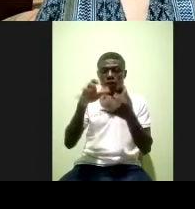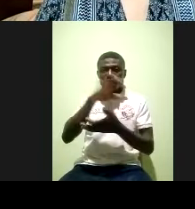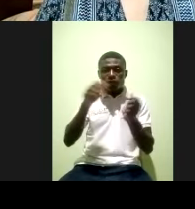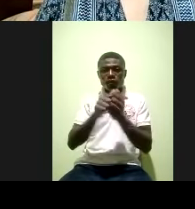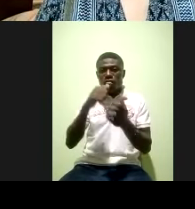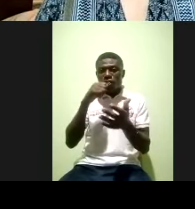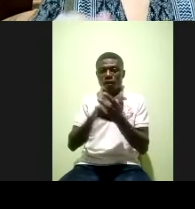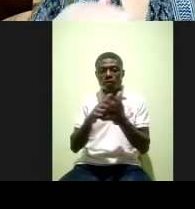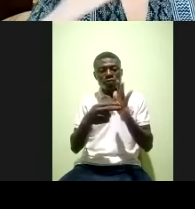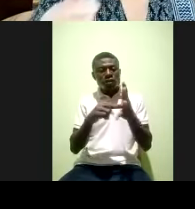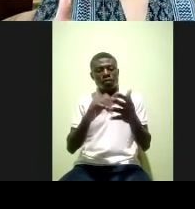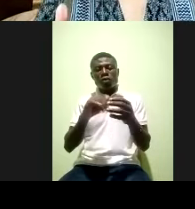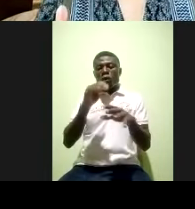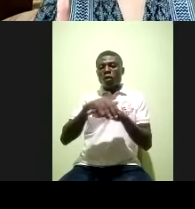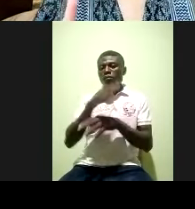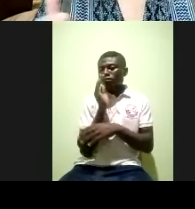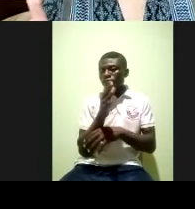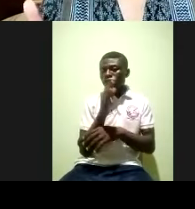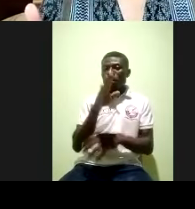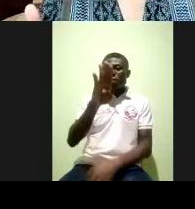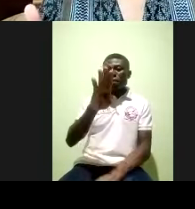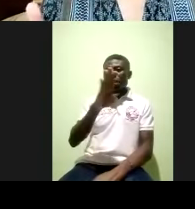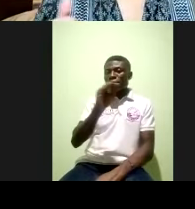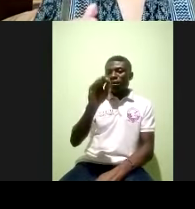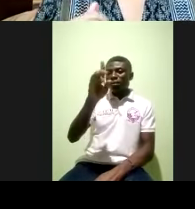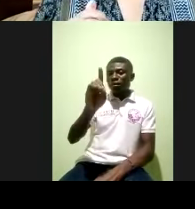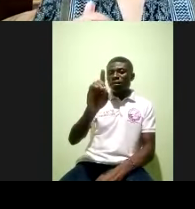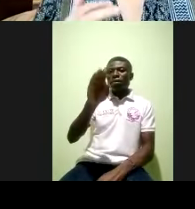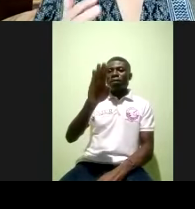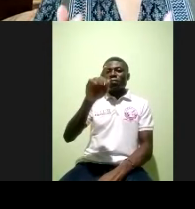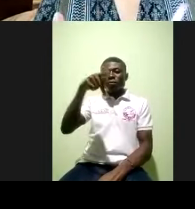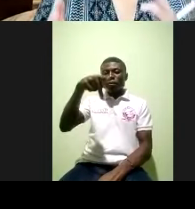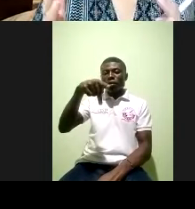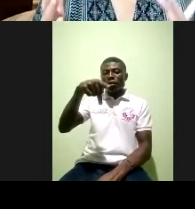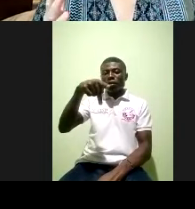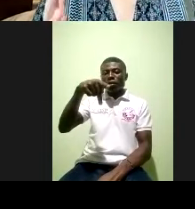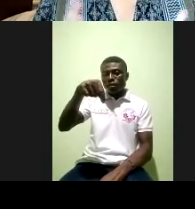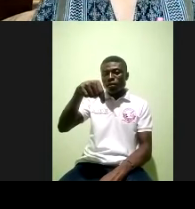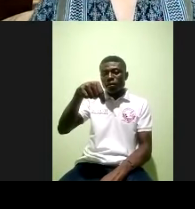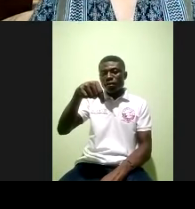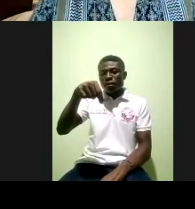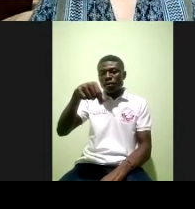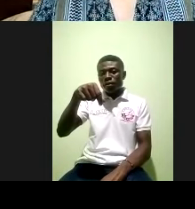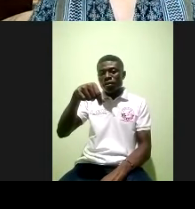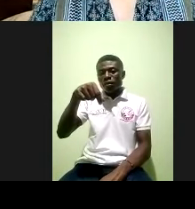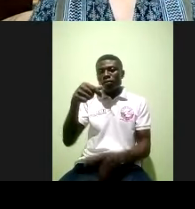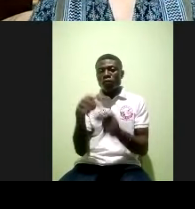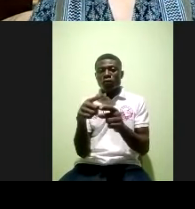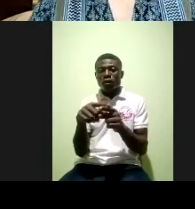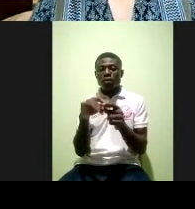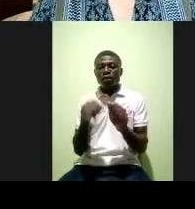in orientation, B and D, P and Q, and with the words whose parts can